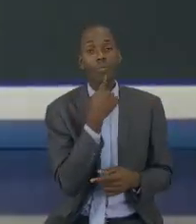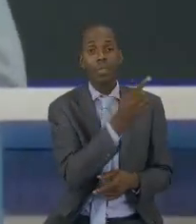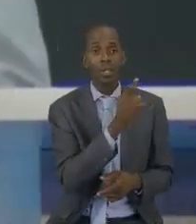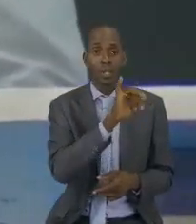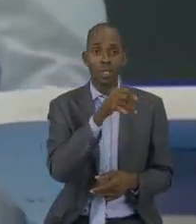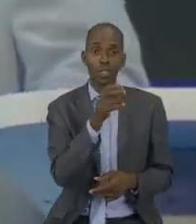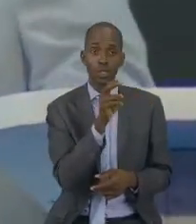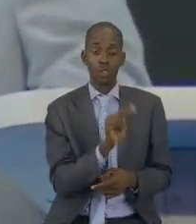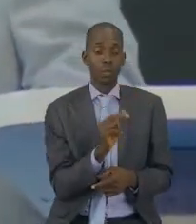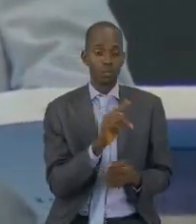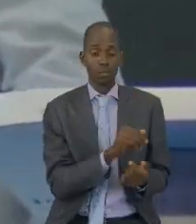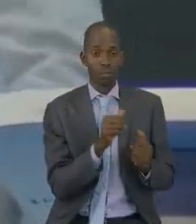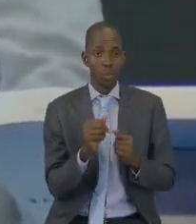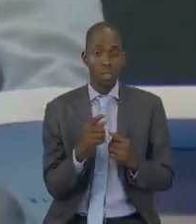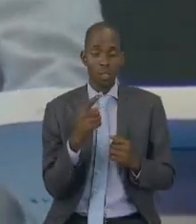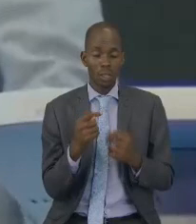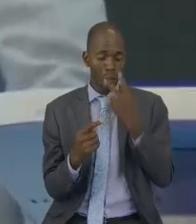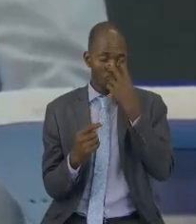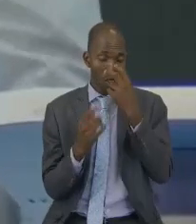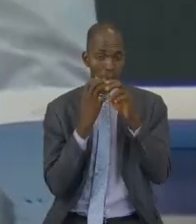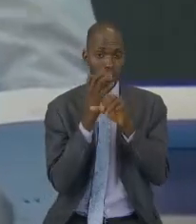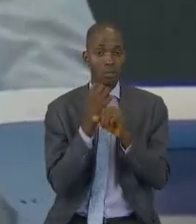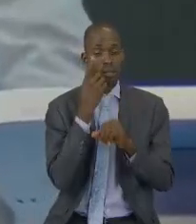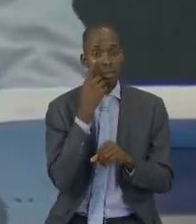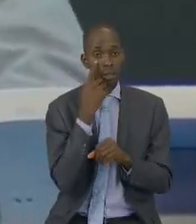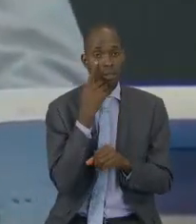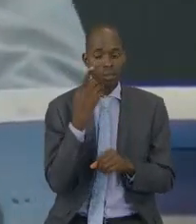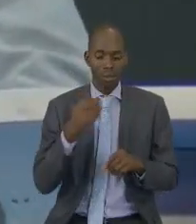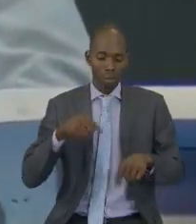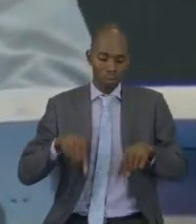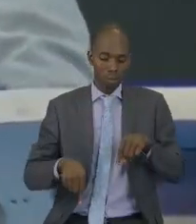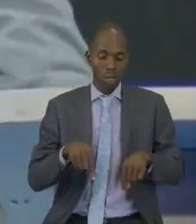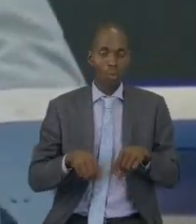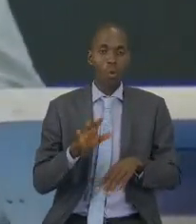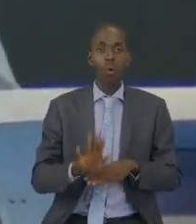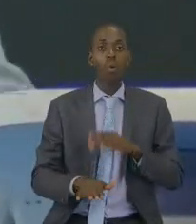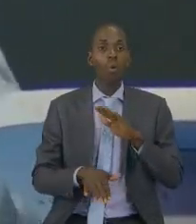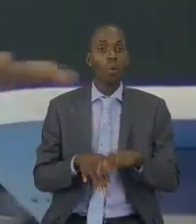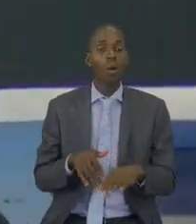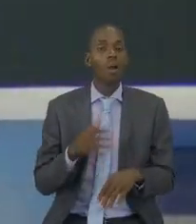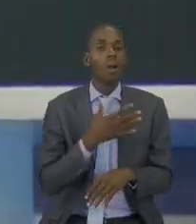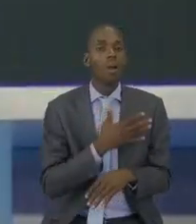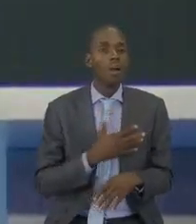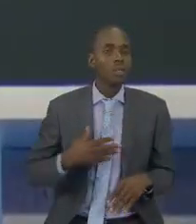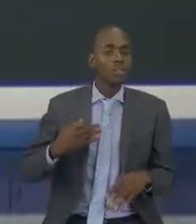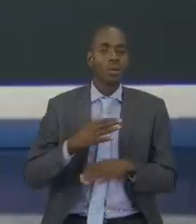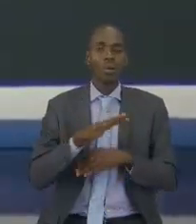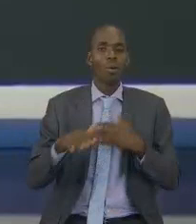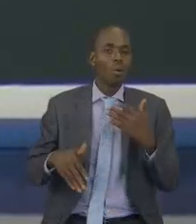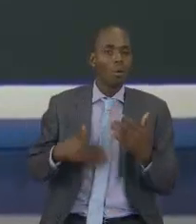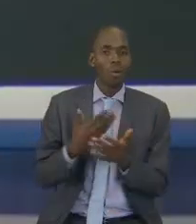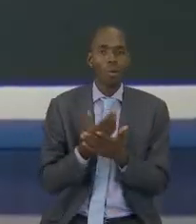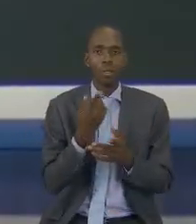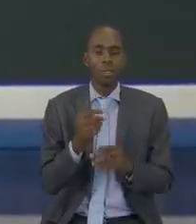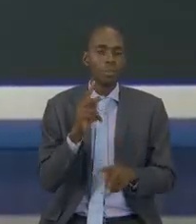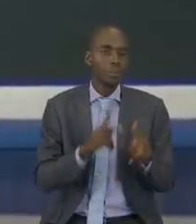the blind receive their sight, the lame walk, and all the people that